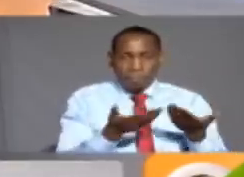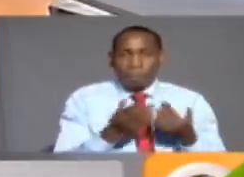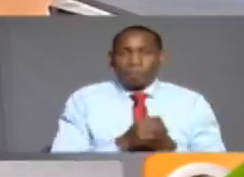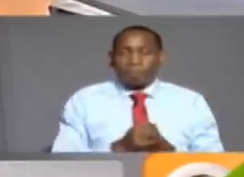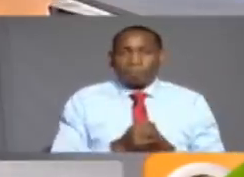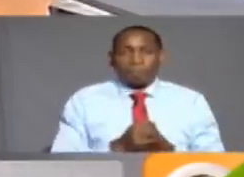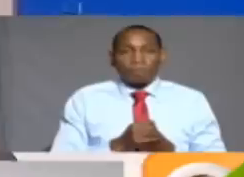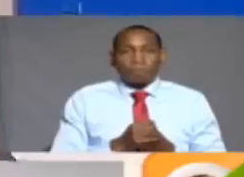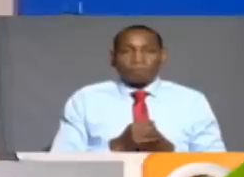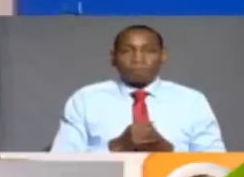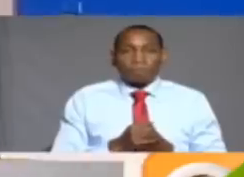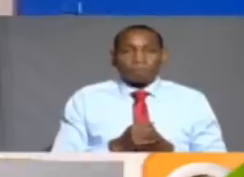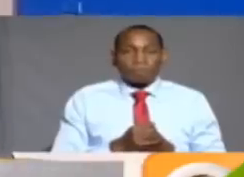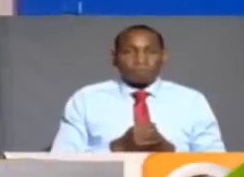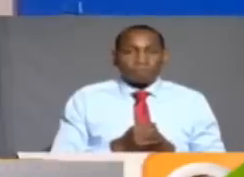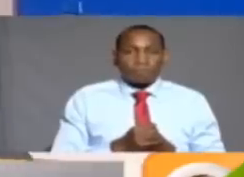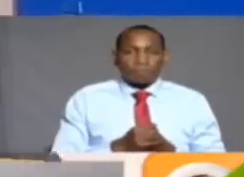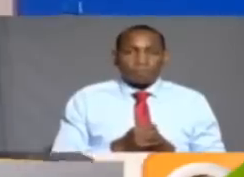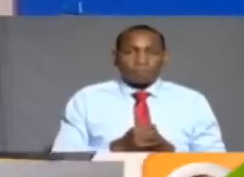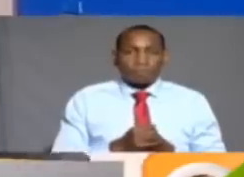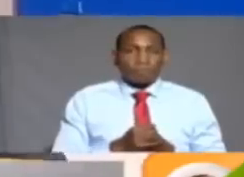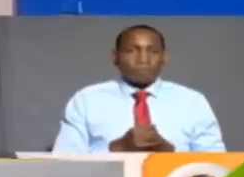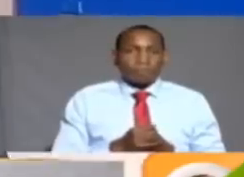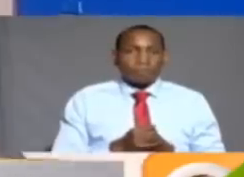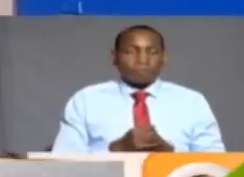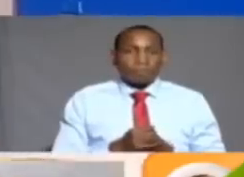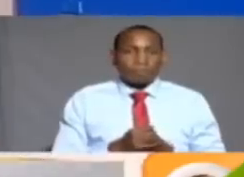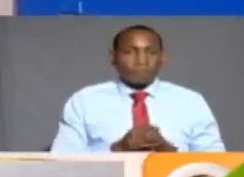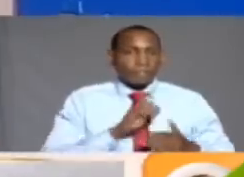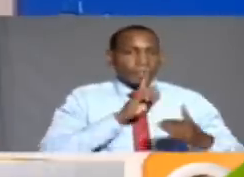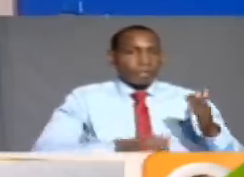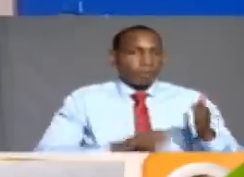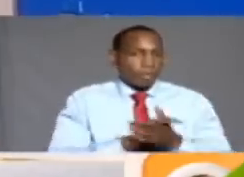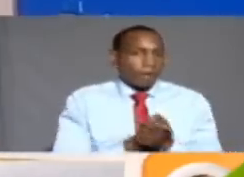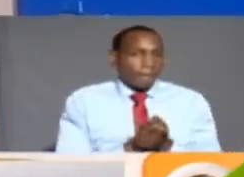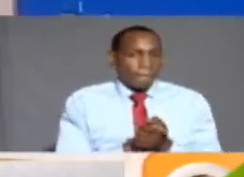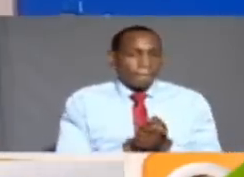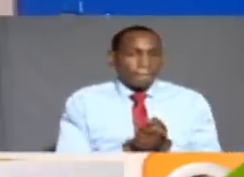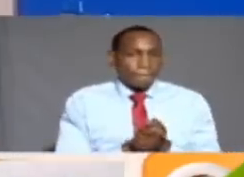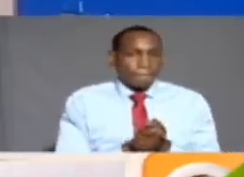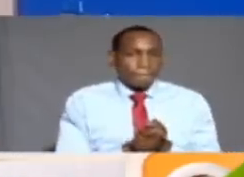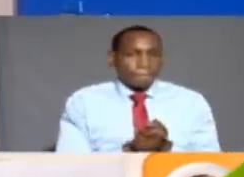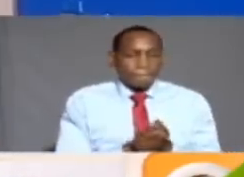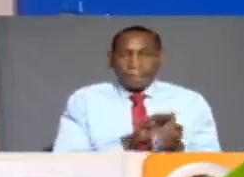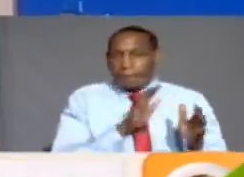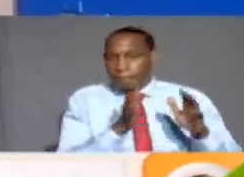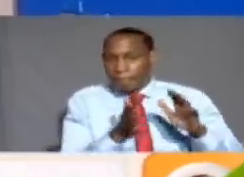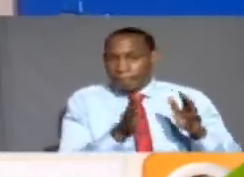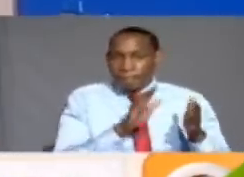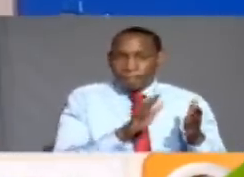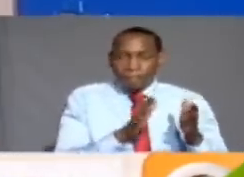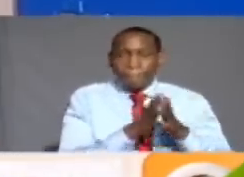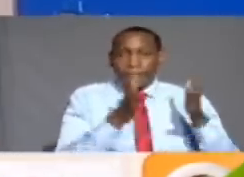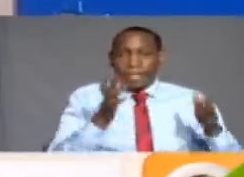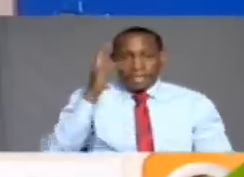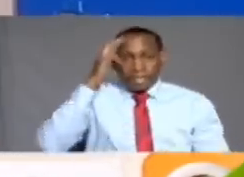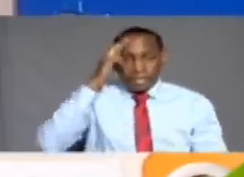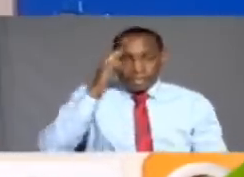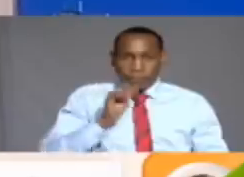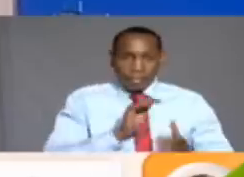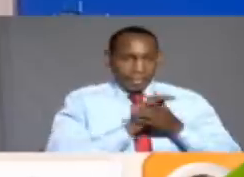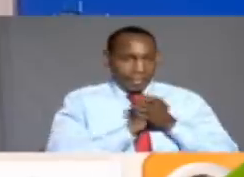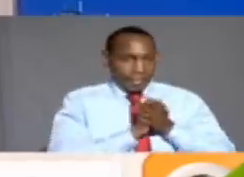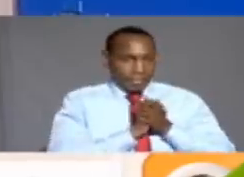many of you, whichever way you look at it, or whichever side you belong to, say is the cause, or maybe major cause of this, the